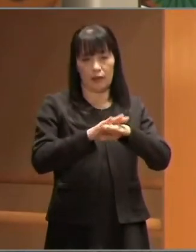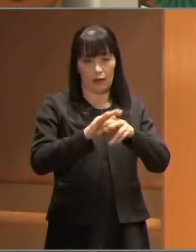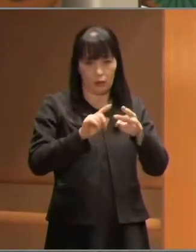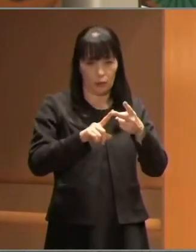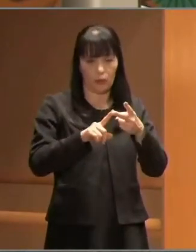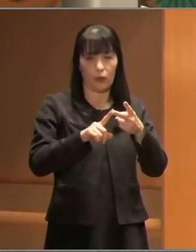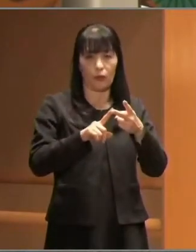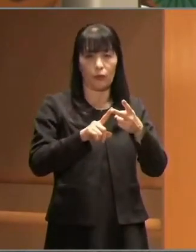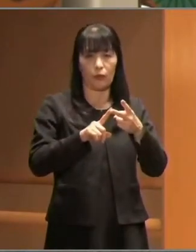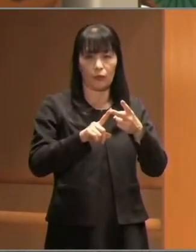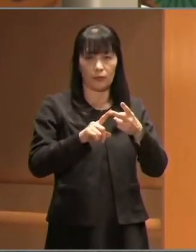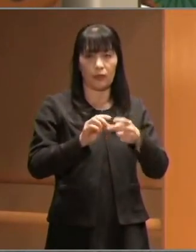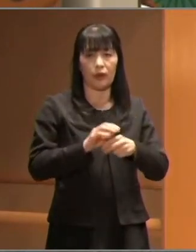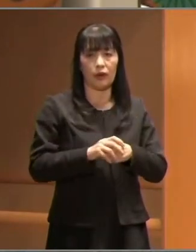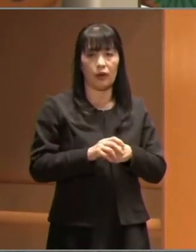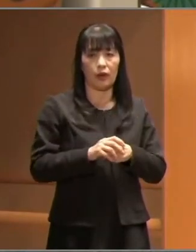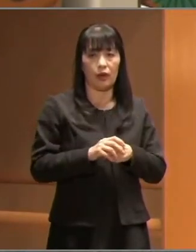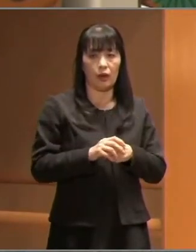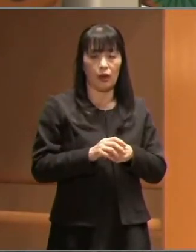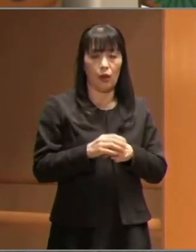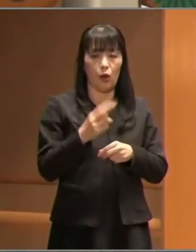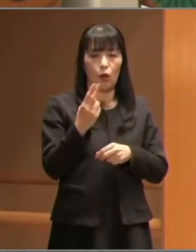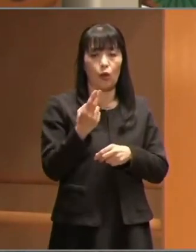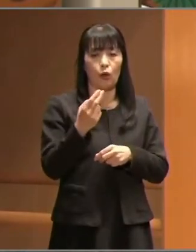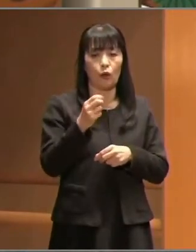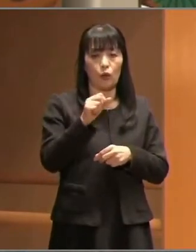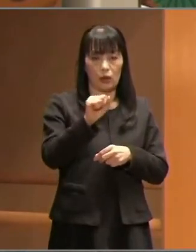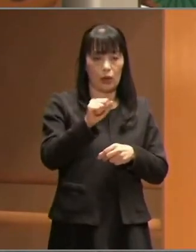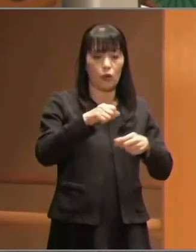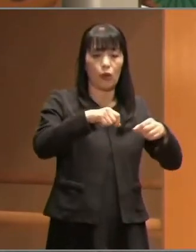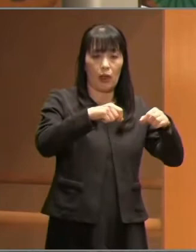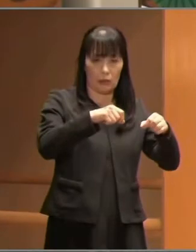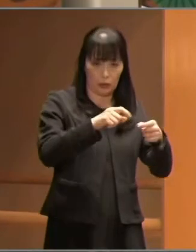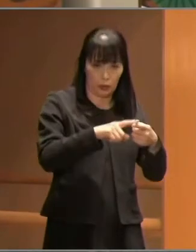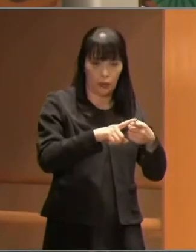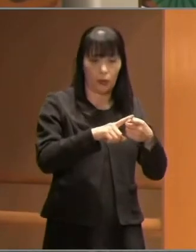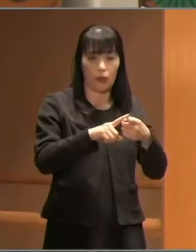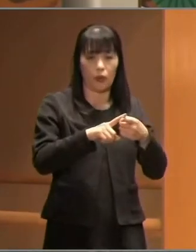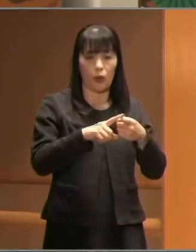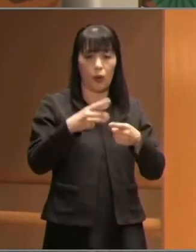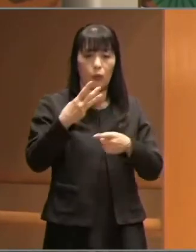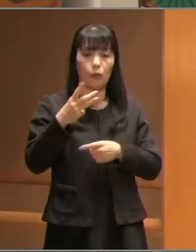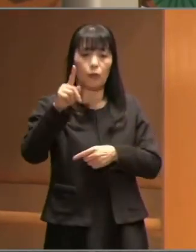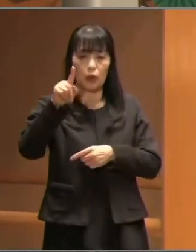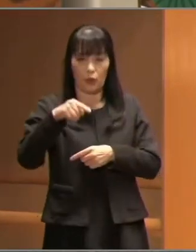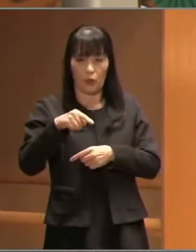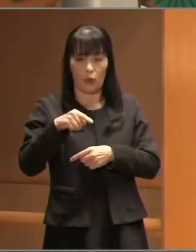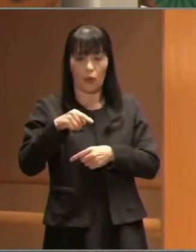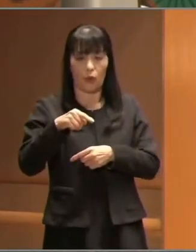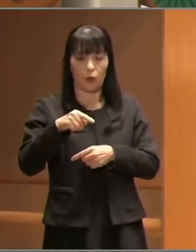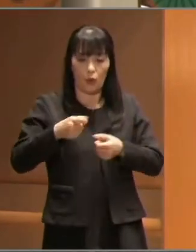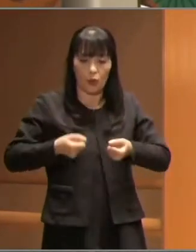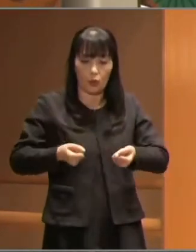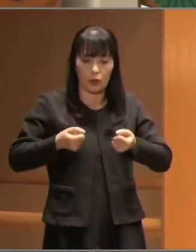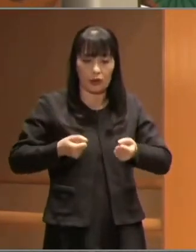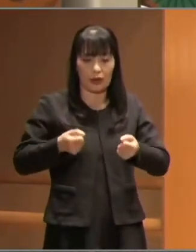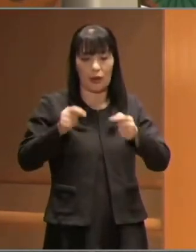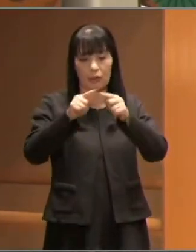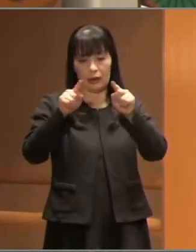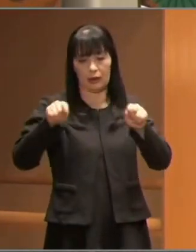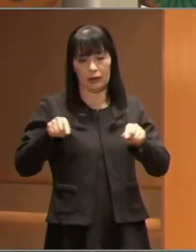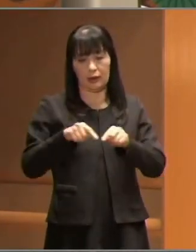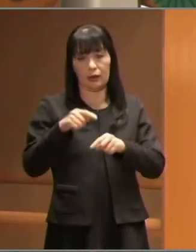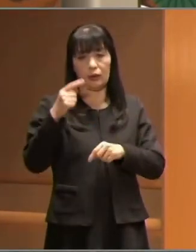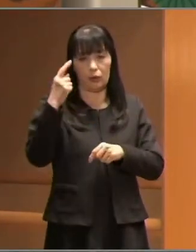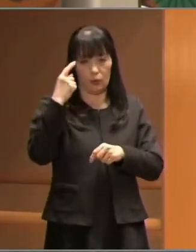a paper like a river flows. So the difference is something like